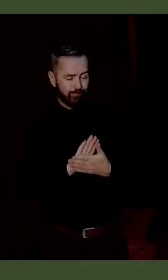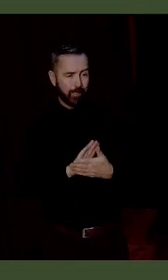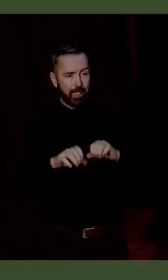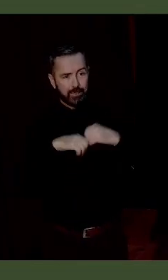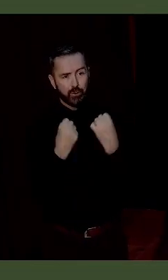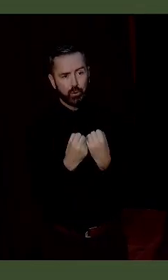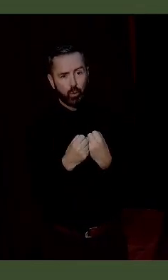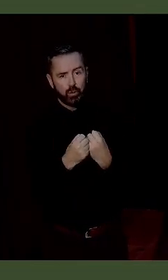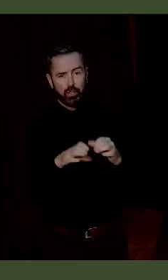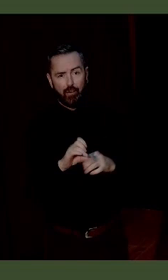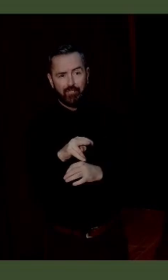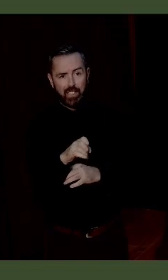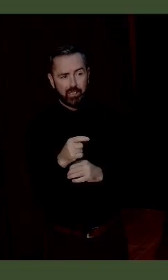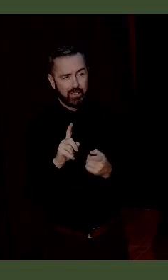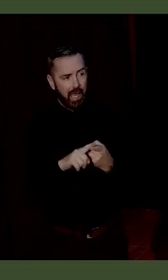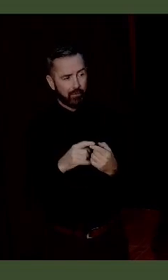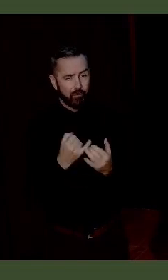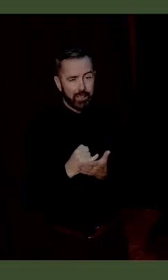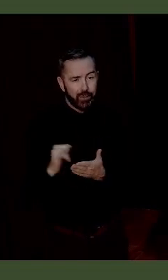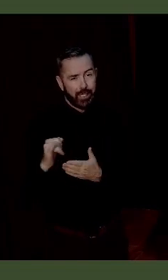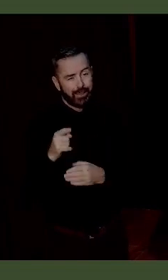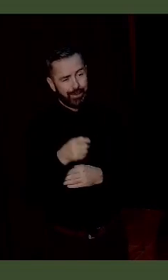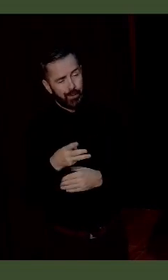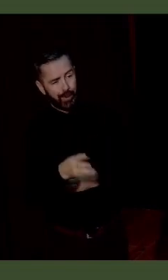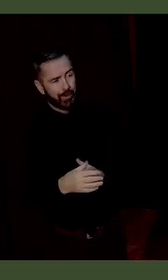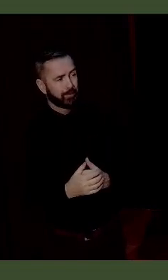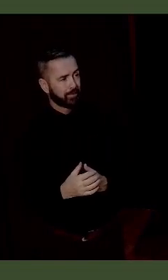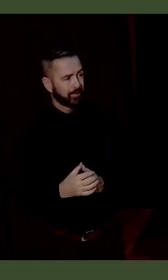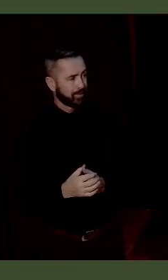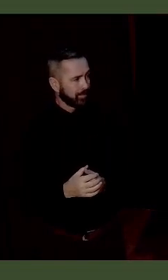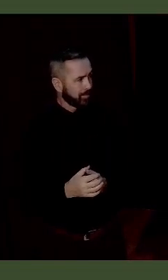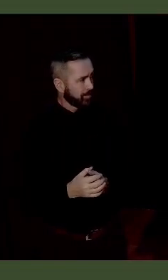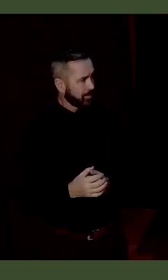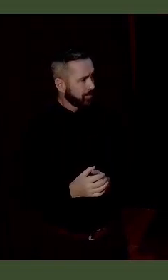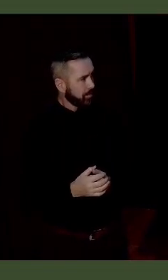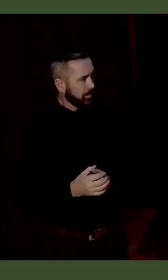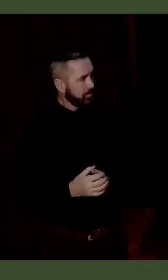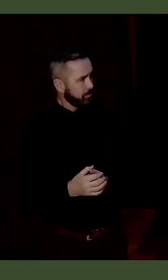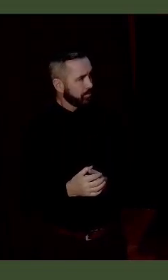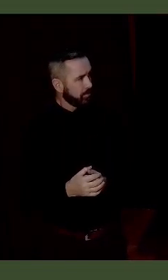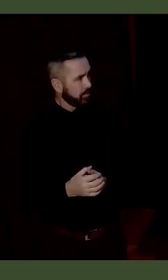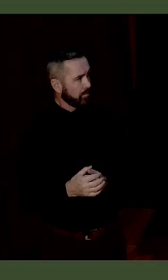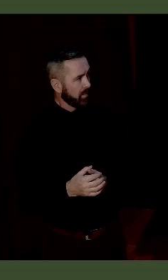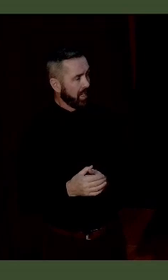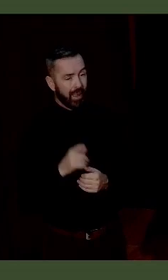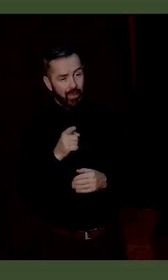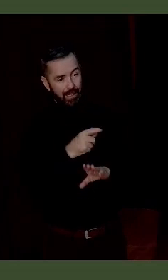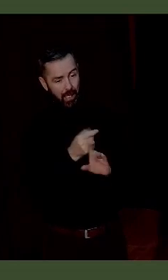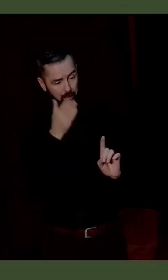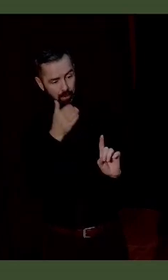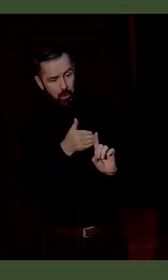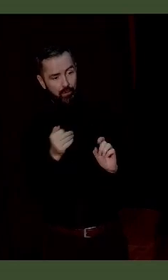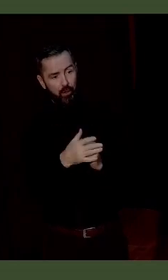of the society and their families and were rejected accordingly. Given the parsimonious approach to